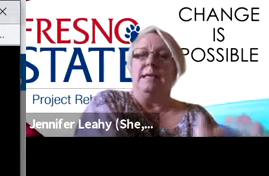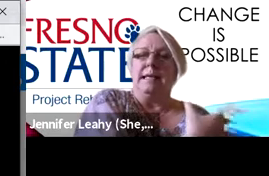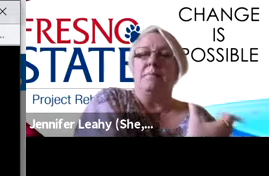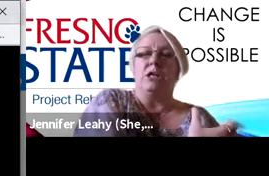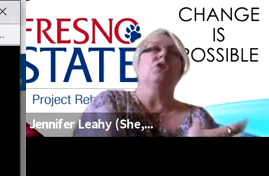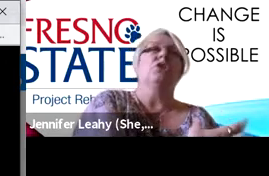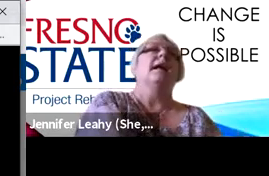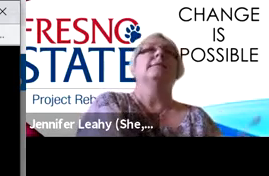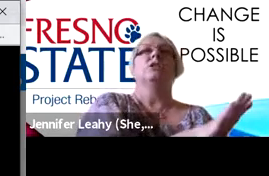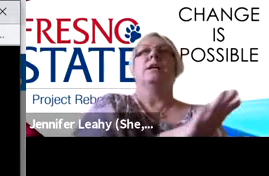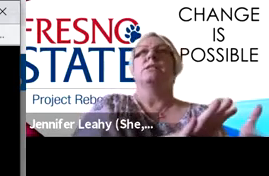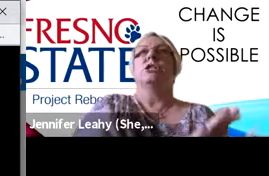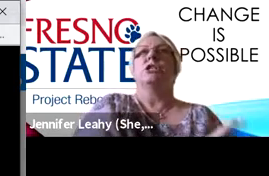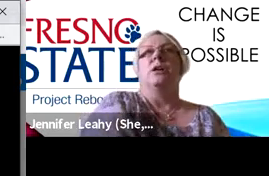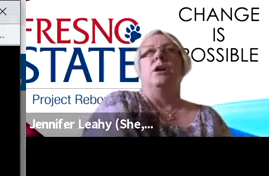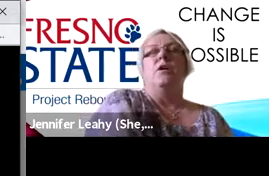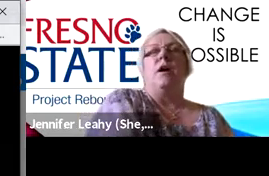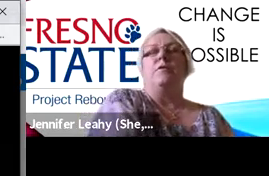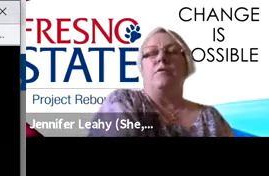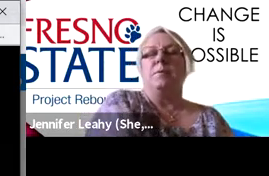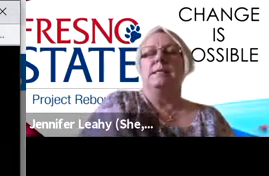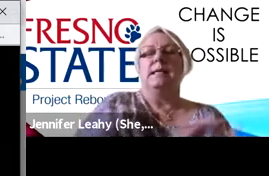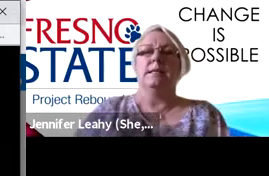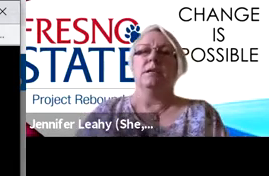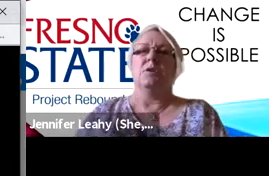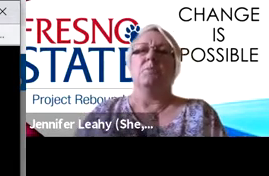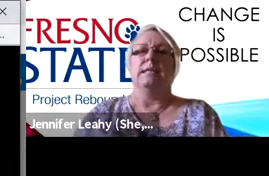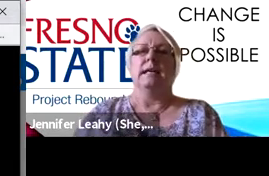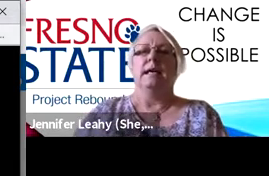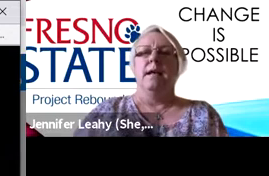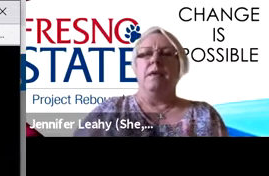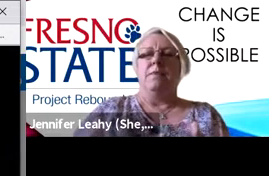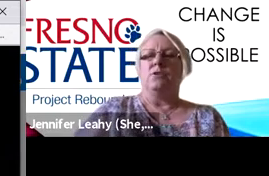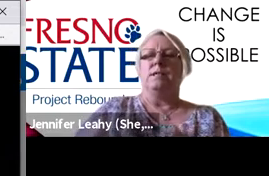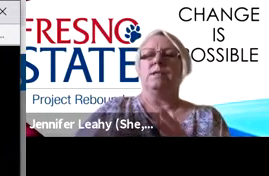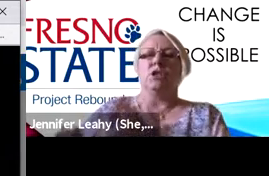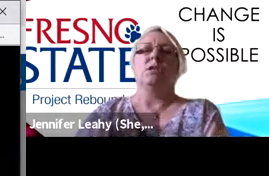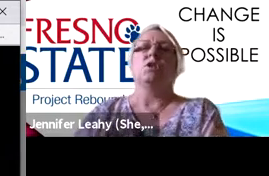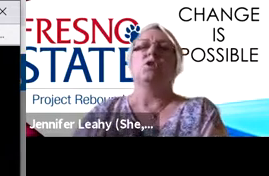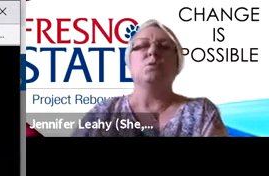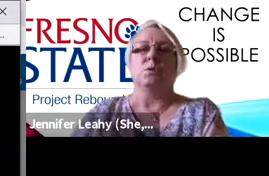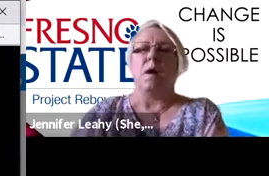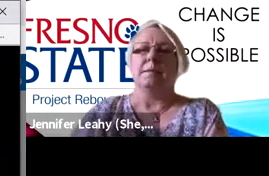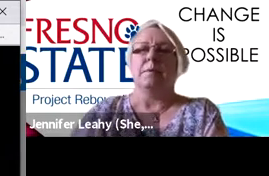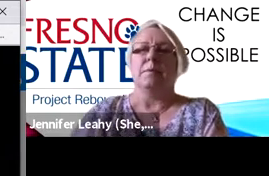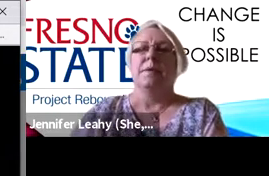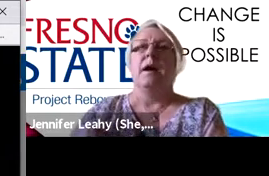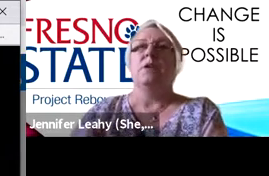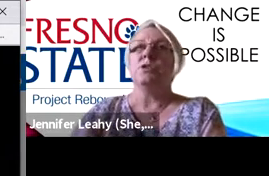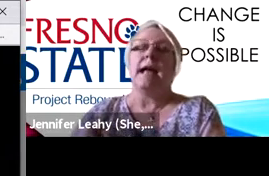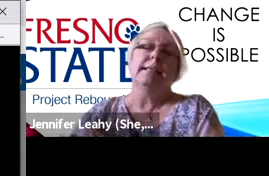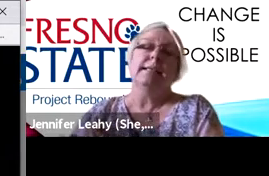right? We need to make sure that as they transition from prison into the community, that transition is as smooth as